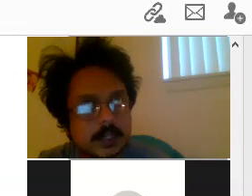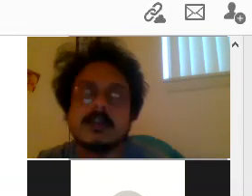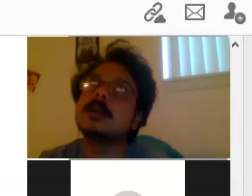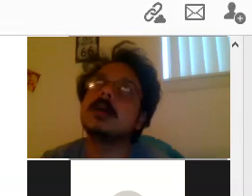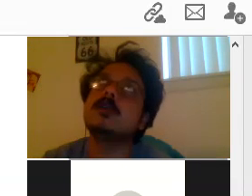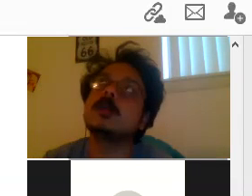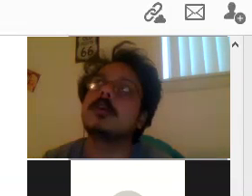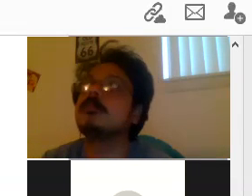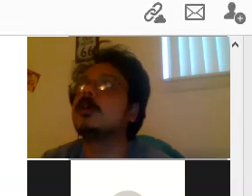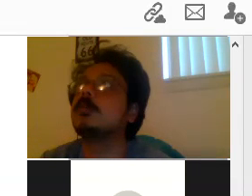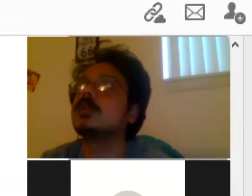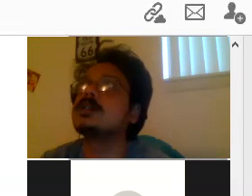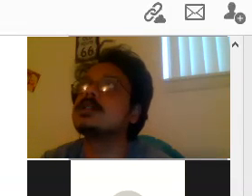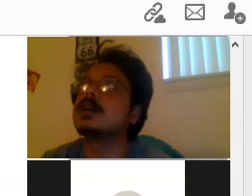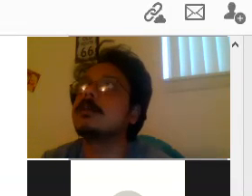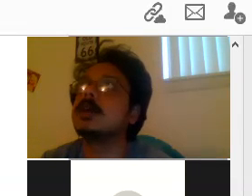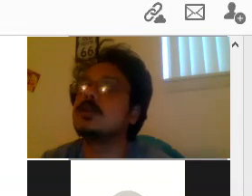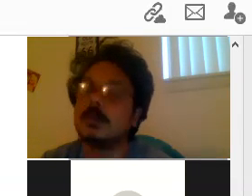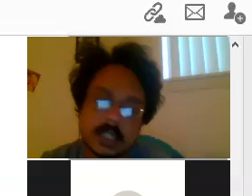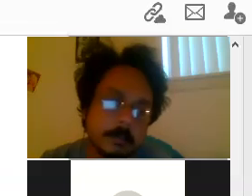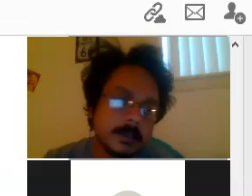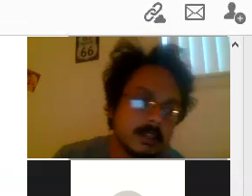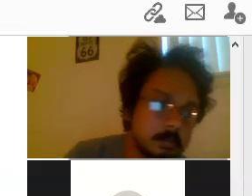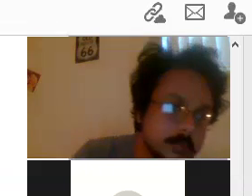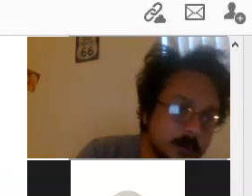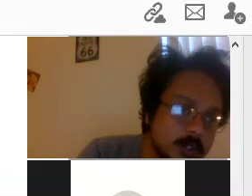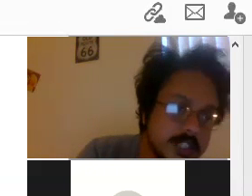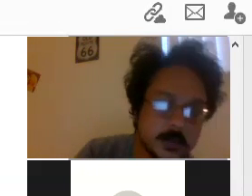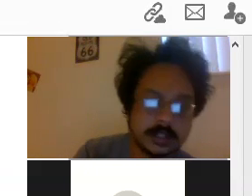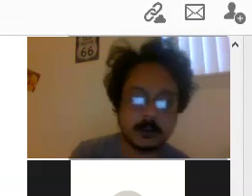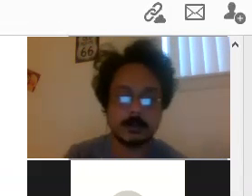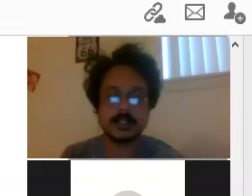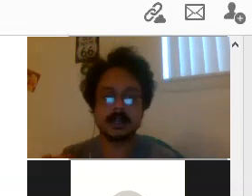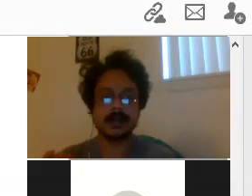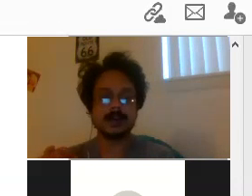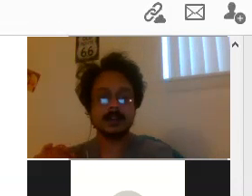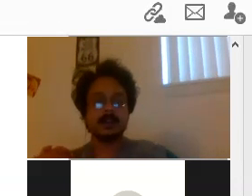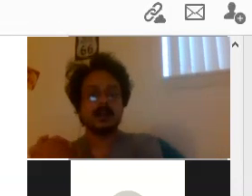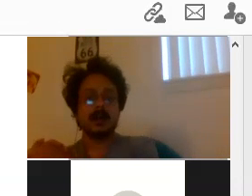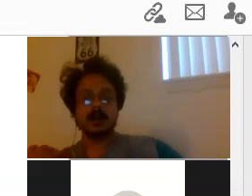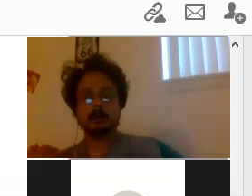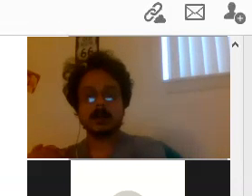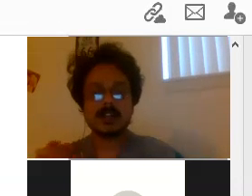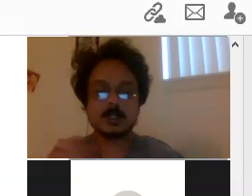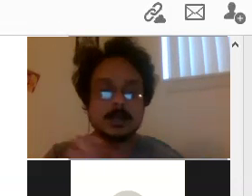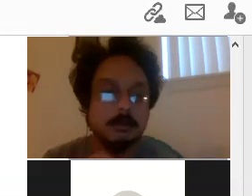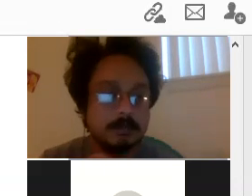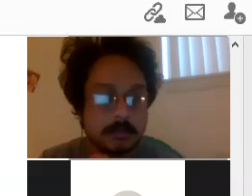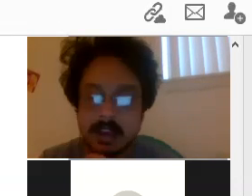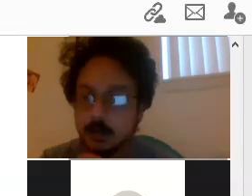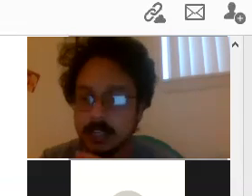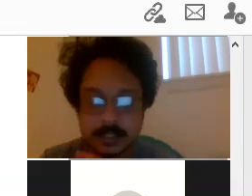And since we're dividing by n to the power of b on both cases, that applies to both. Yep, both Yaswanti and Vamsi are correct. But